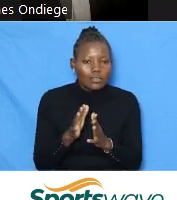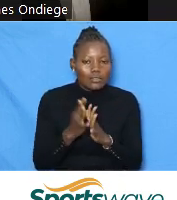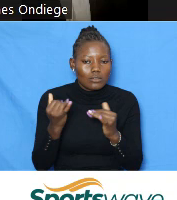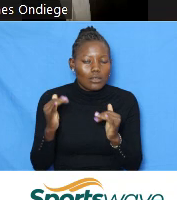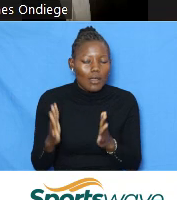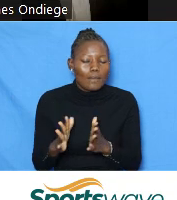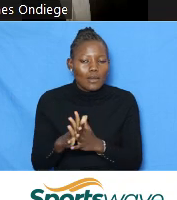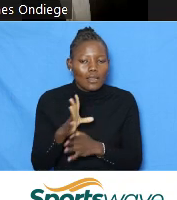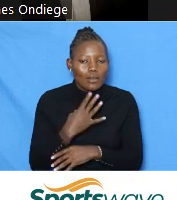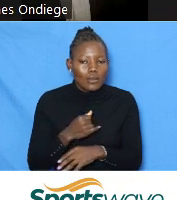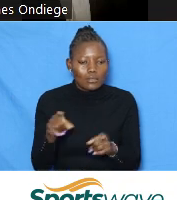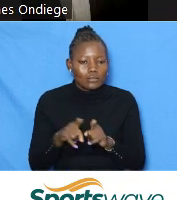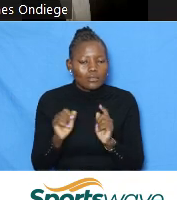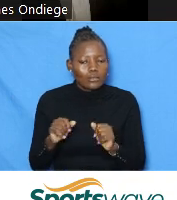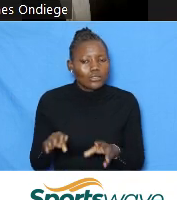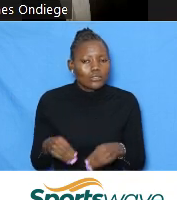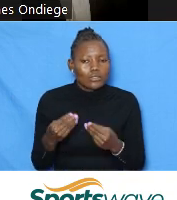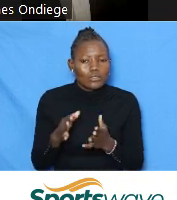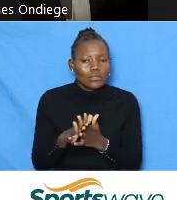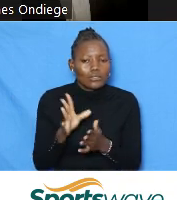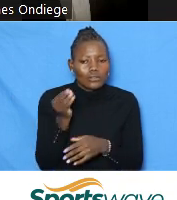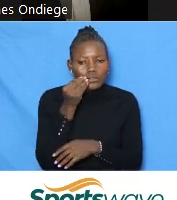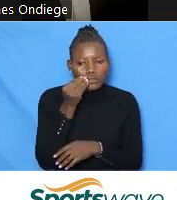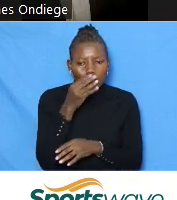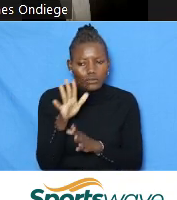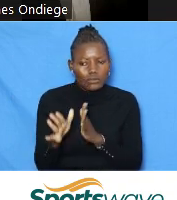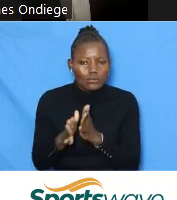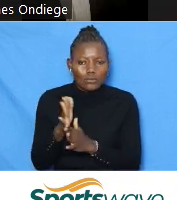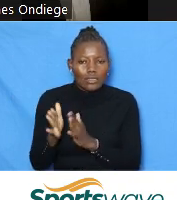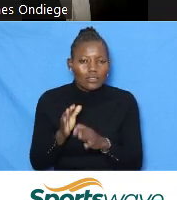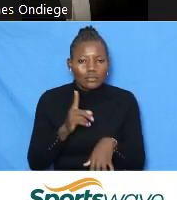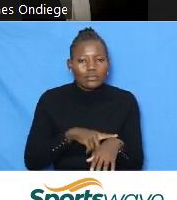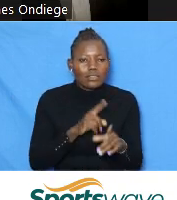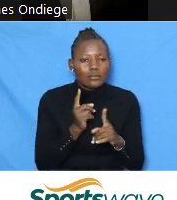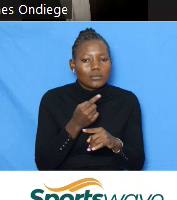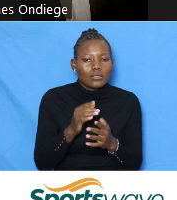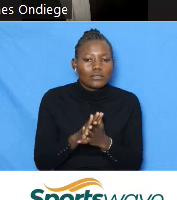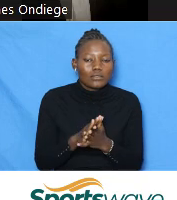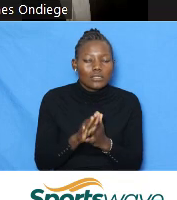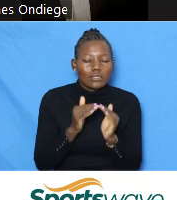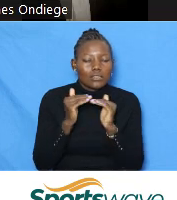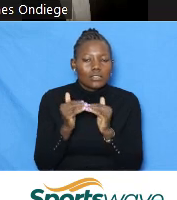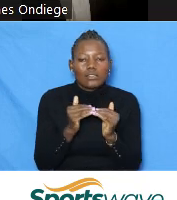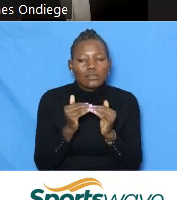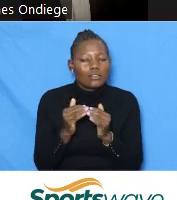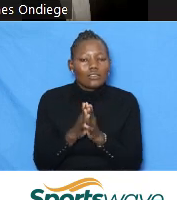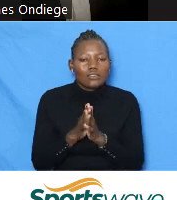needs, and they can give you dietary plans. They can give you different plans during different phases. So the phases can include,